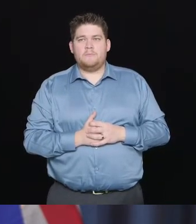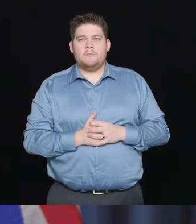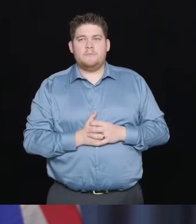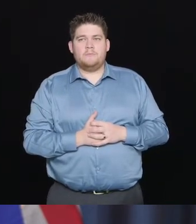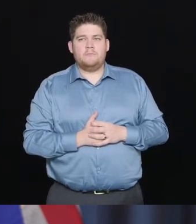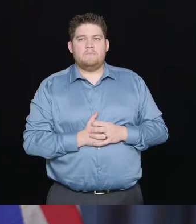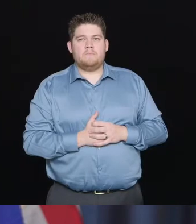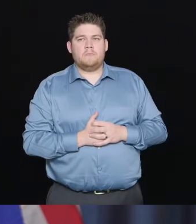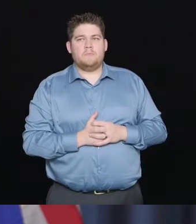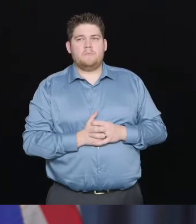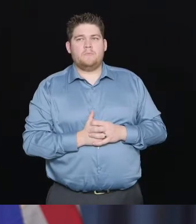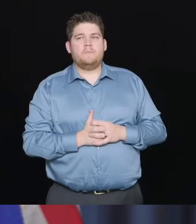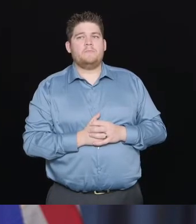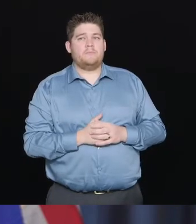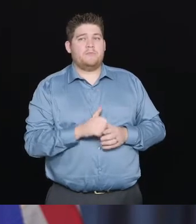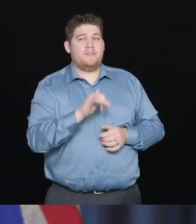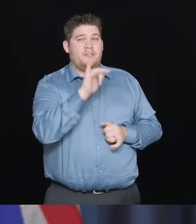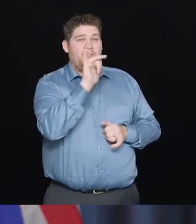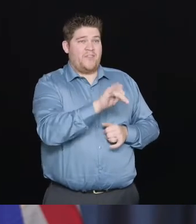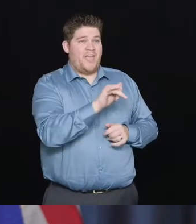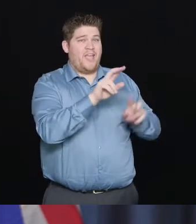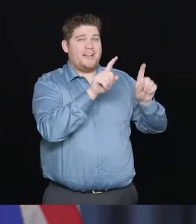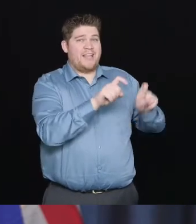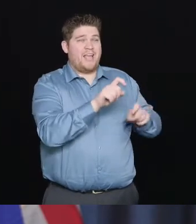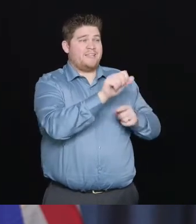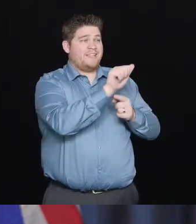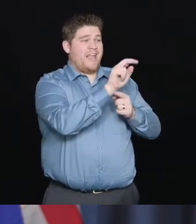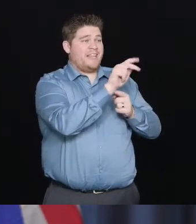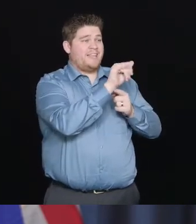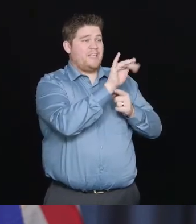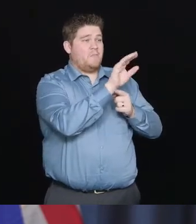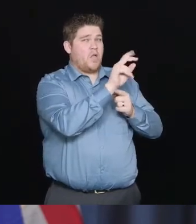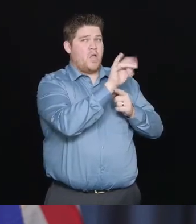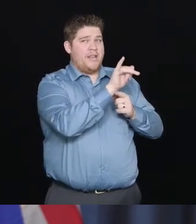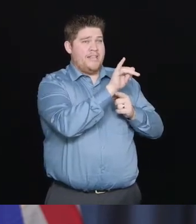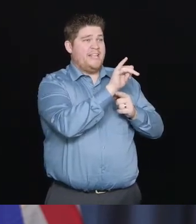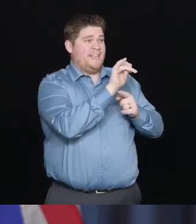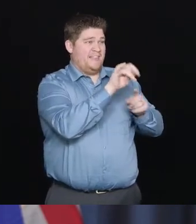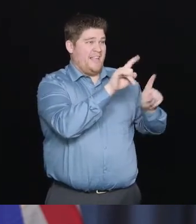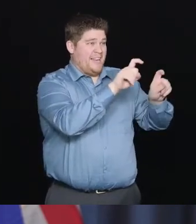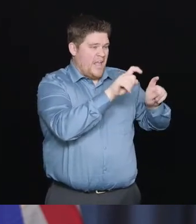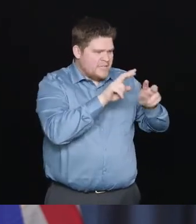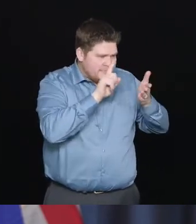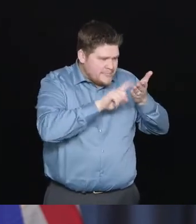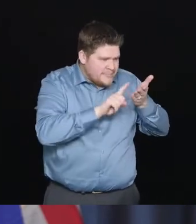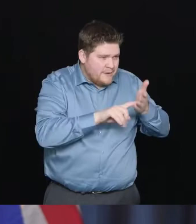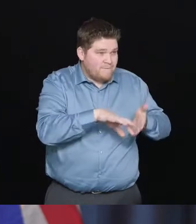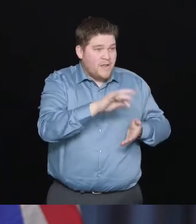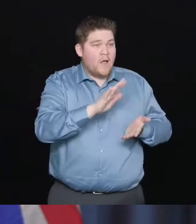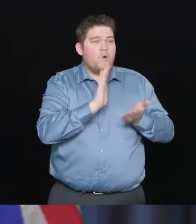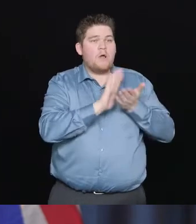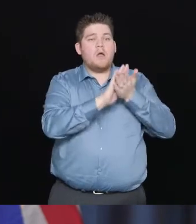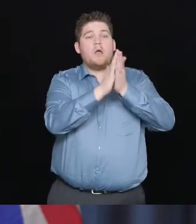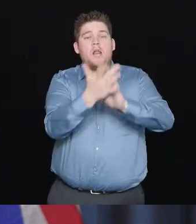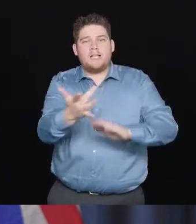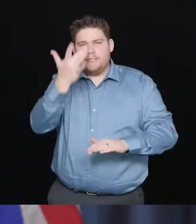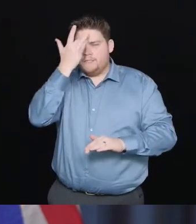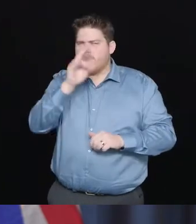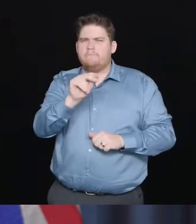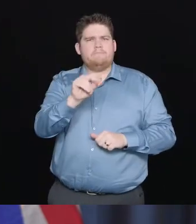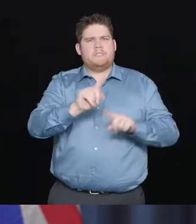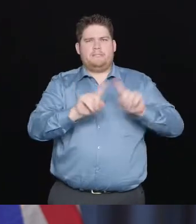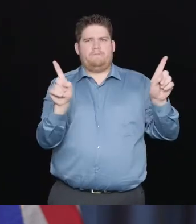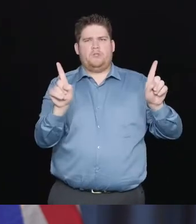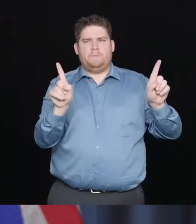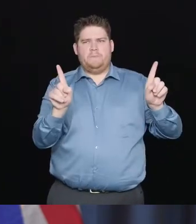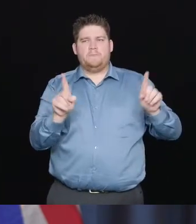understand where in our community people have already had this infection. So we are absolutely looking for an